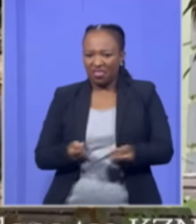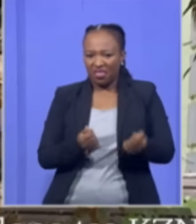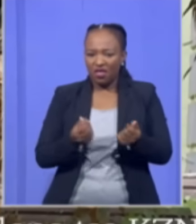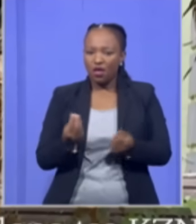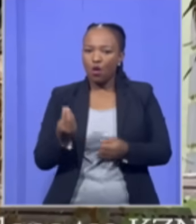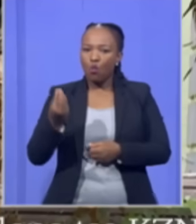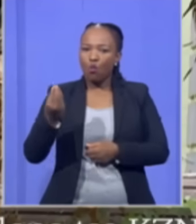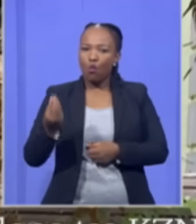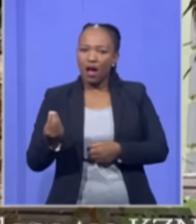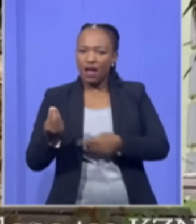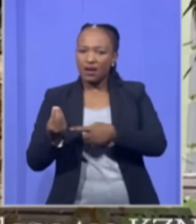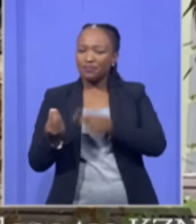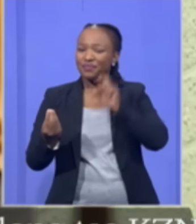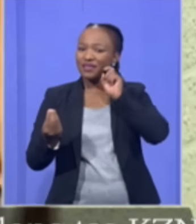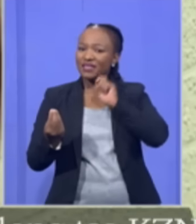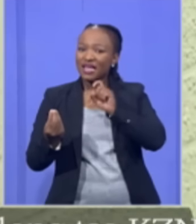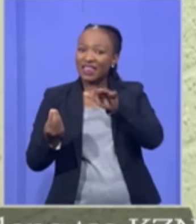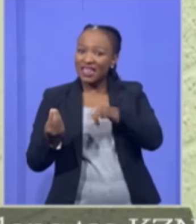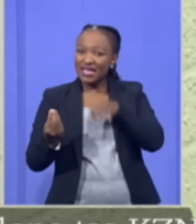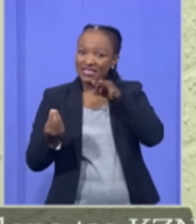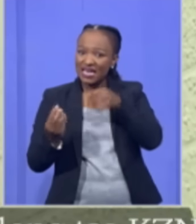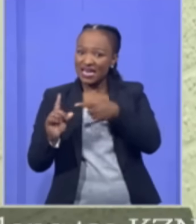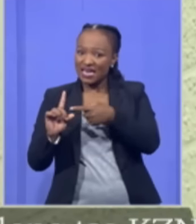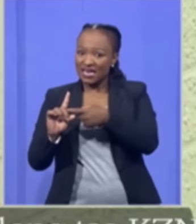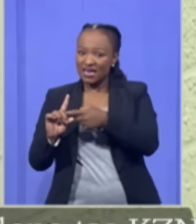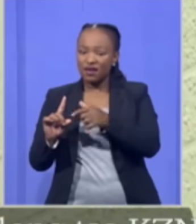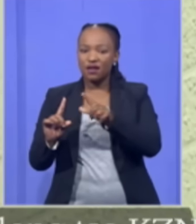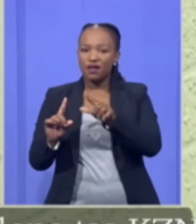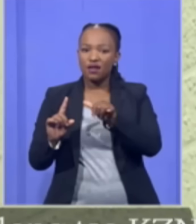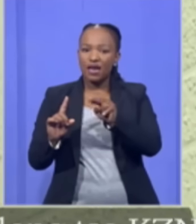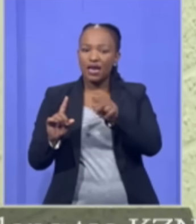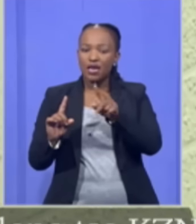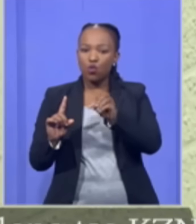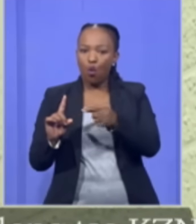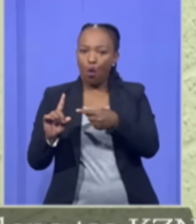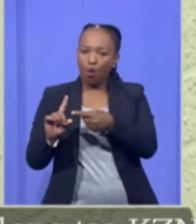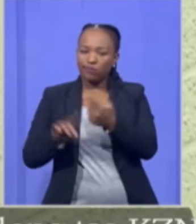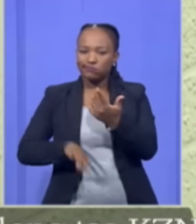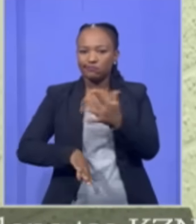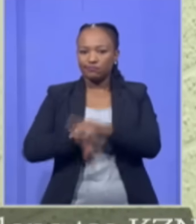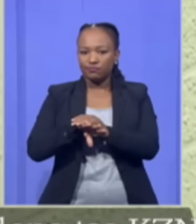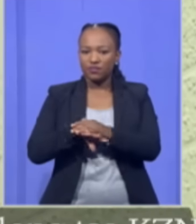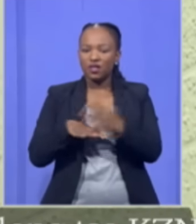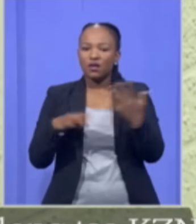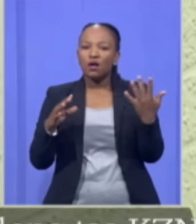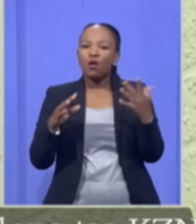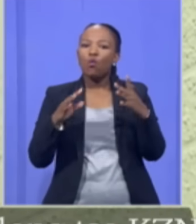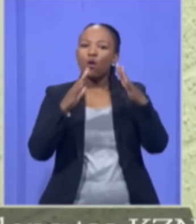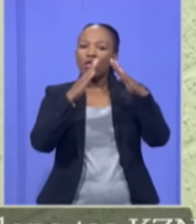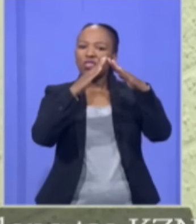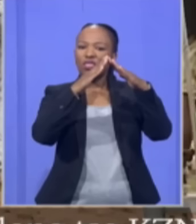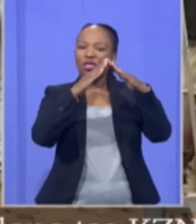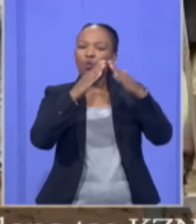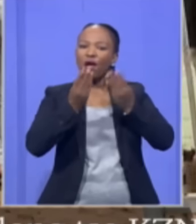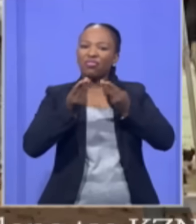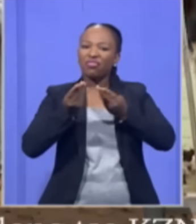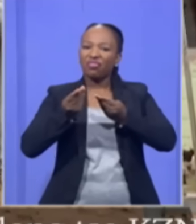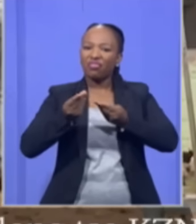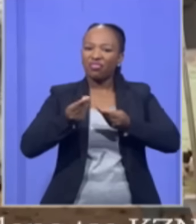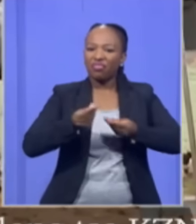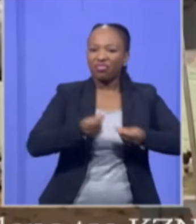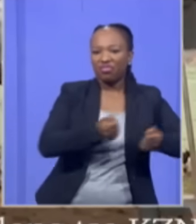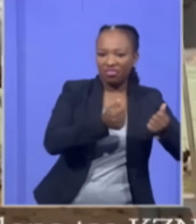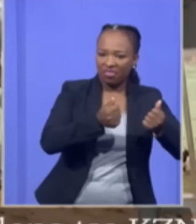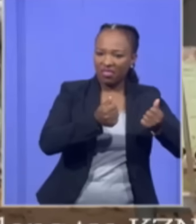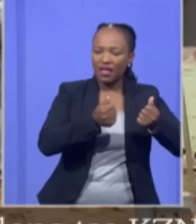tse 13 Lindokuhle Mthembu ho hlaloswa ha a epetswe ke ho ritsa ha seretse